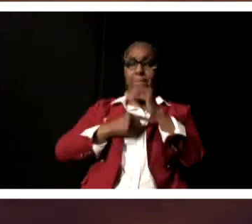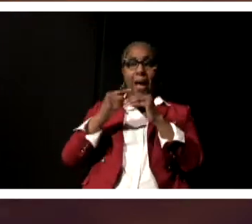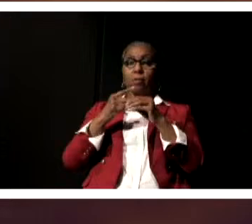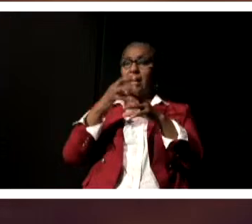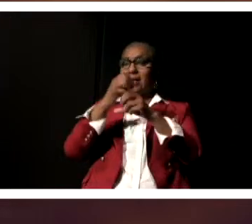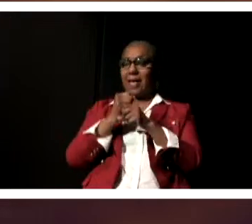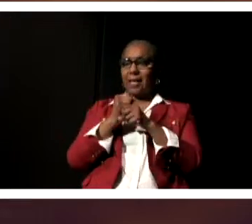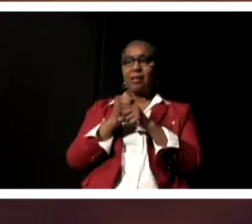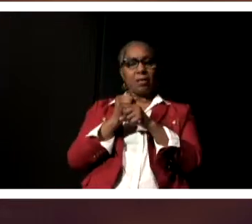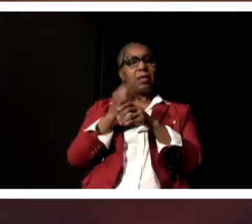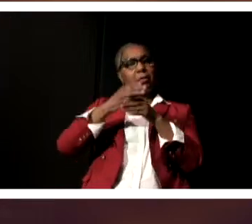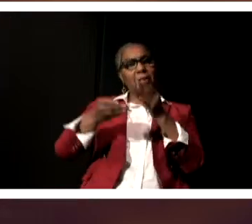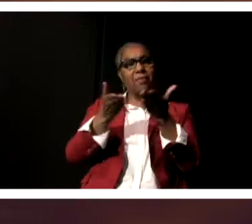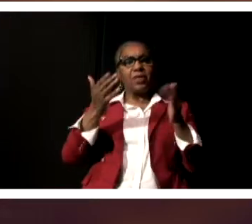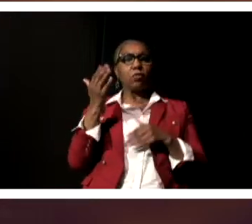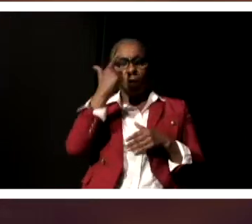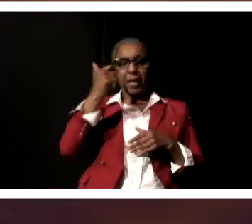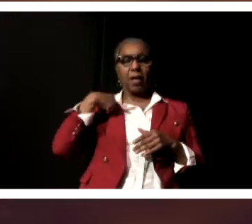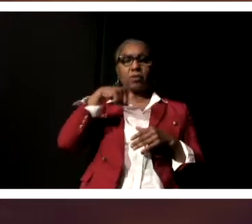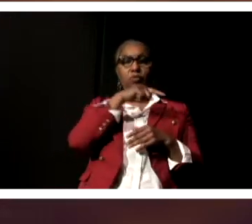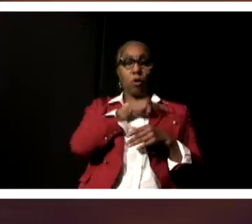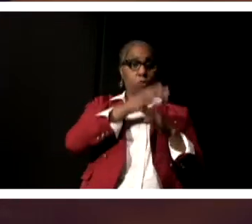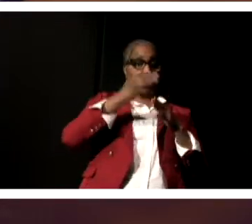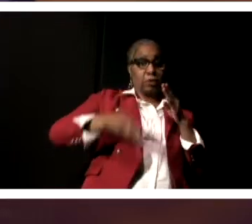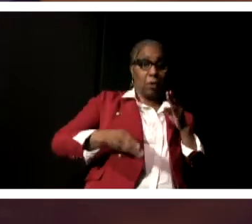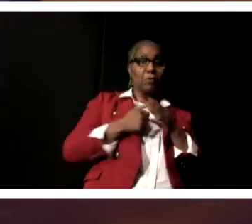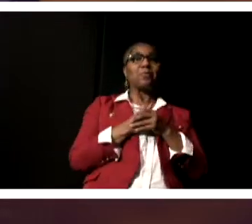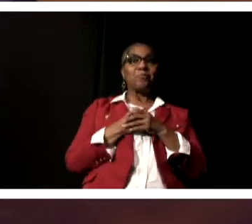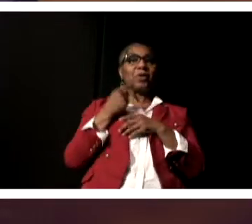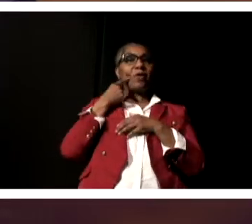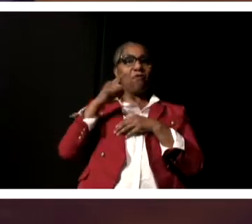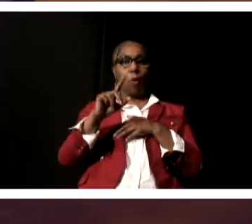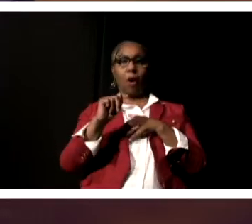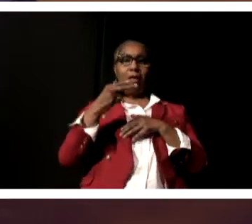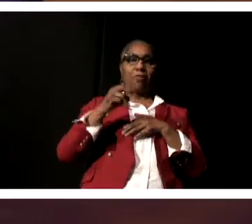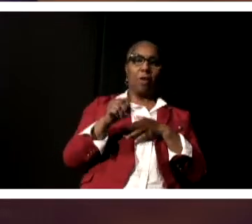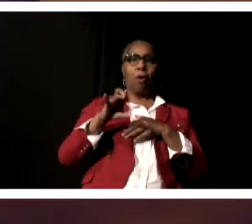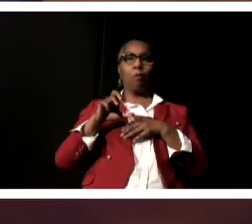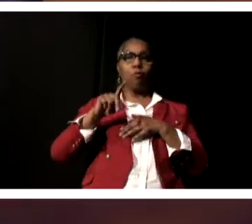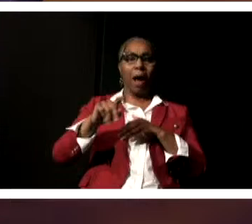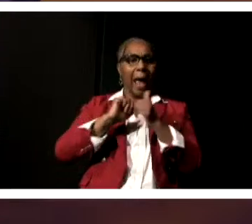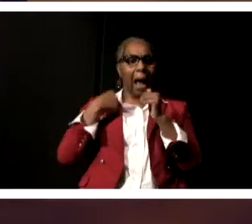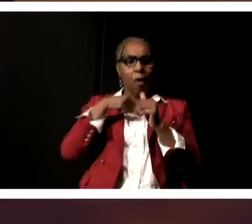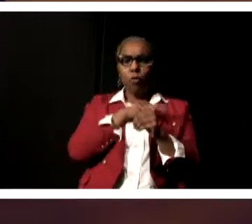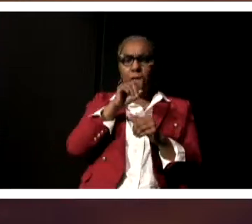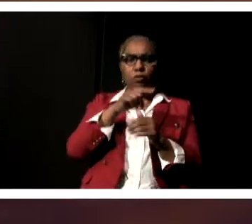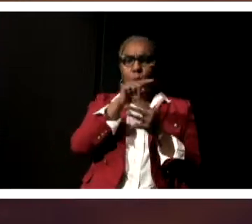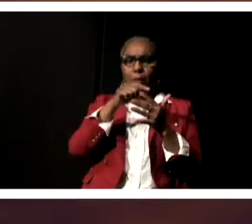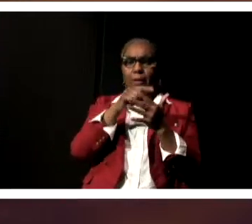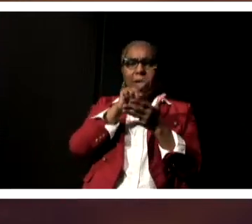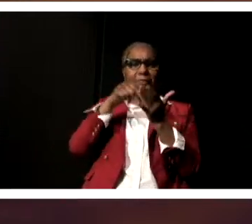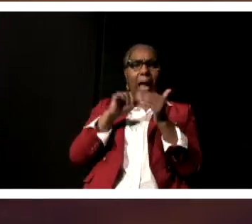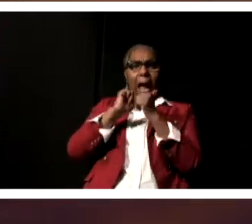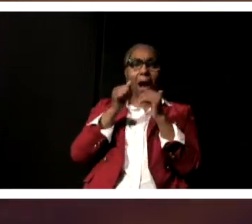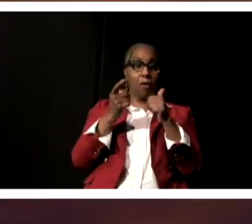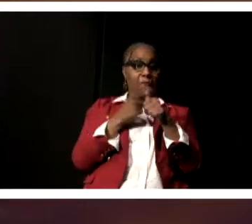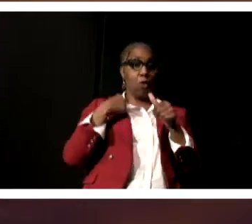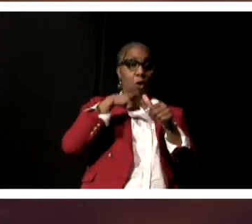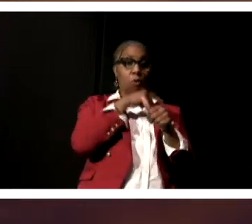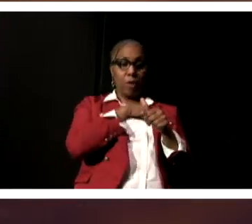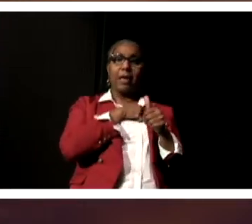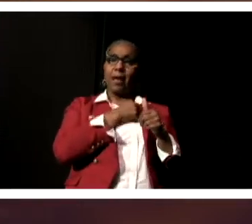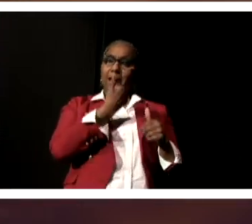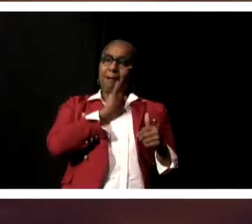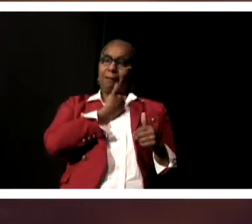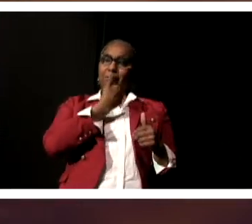getting things done. Why? Because results are for the Rock. How do we do this? First, we are holding